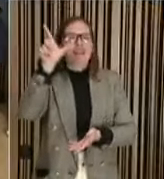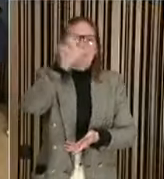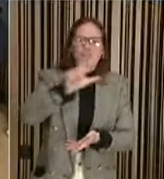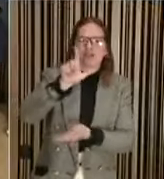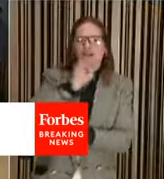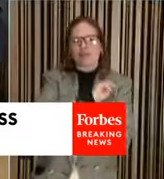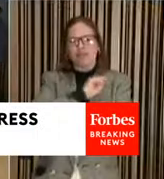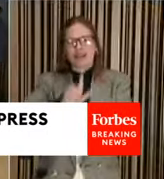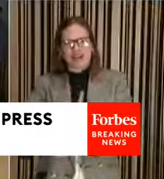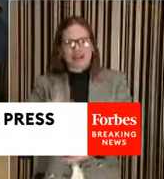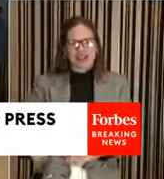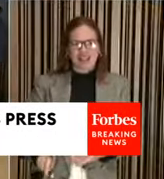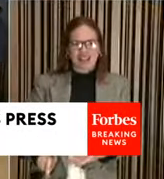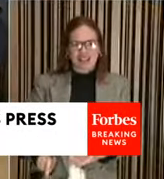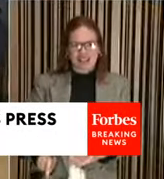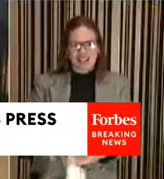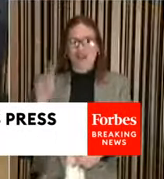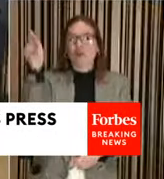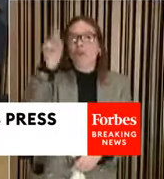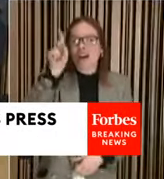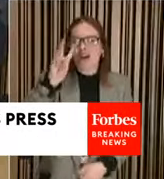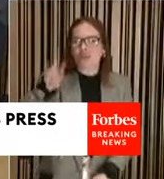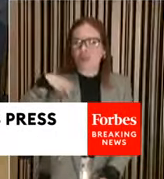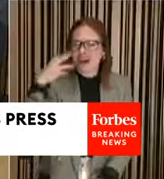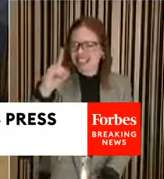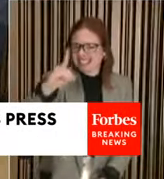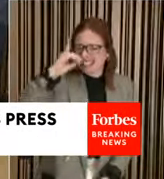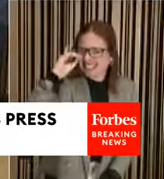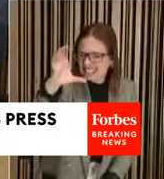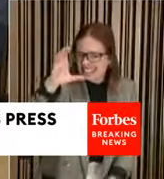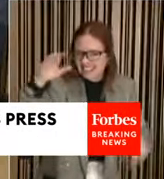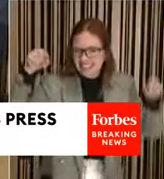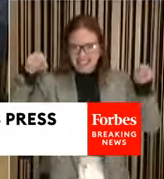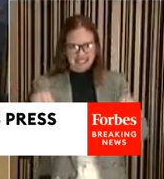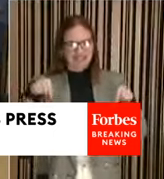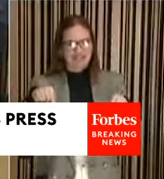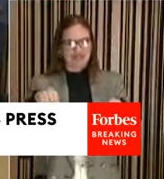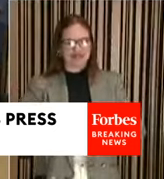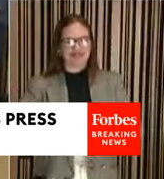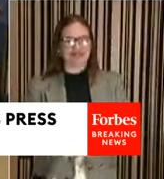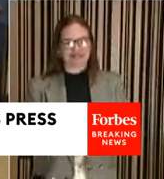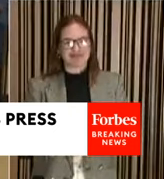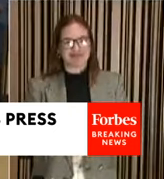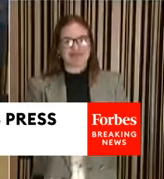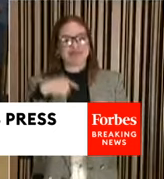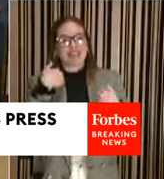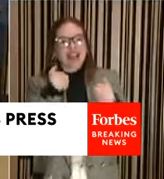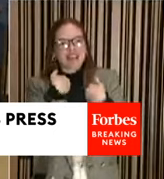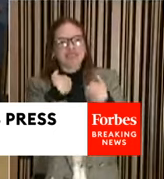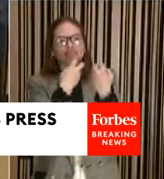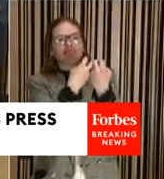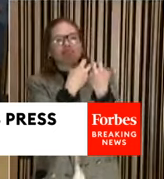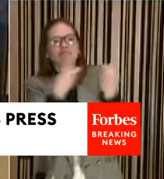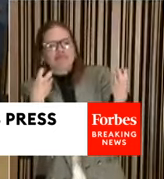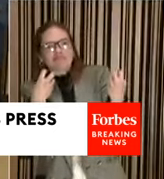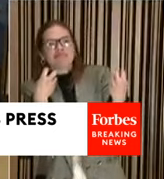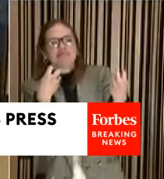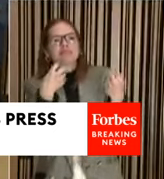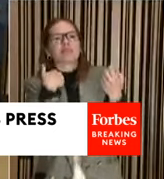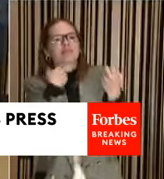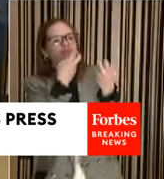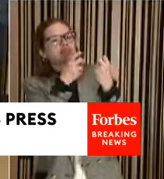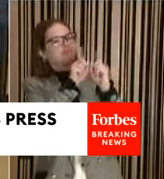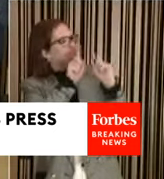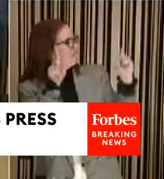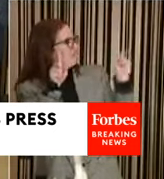in Washington, D.C. And I'm joined by members of my executive team. We have just